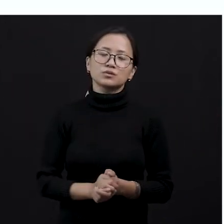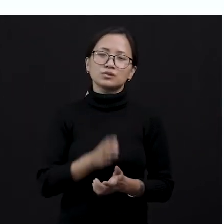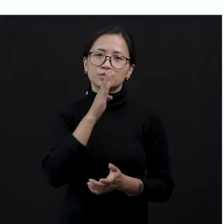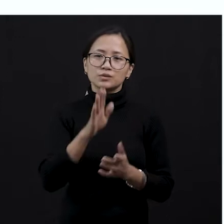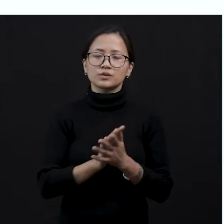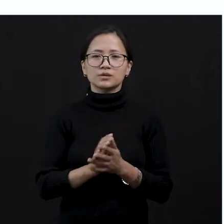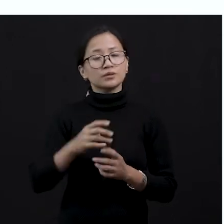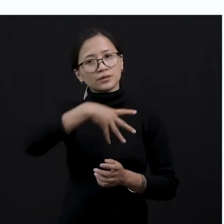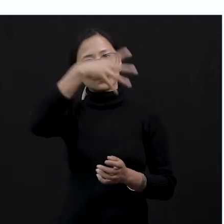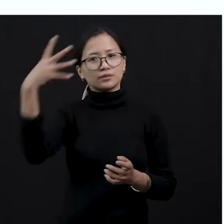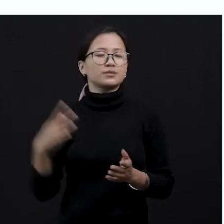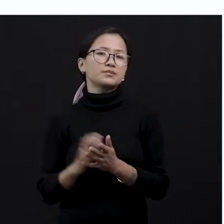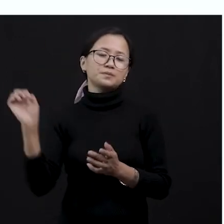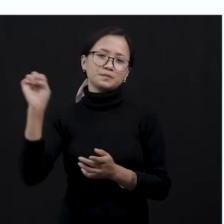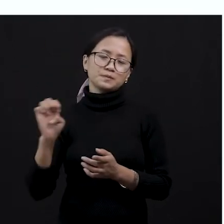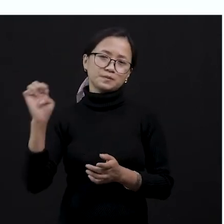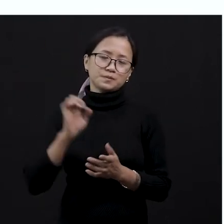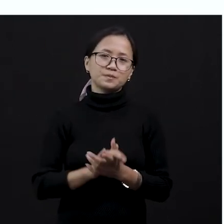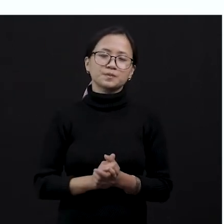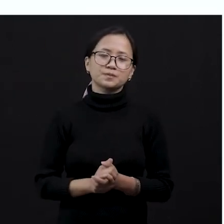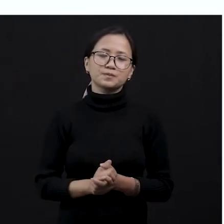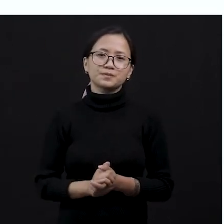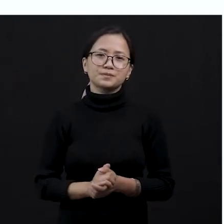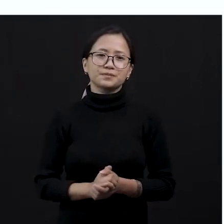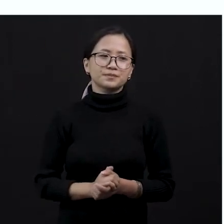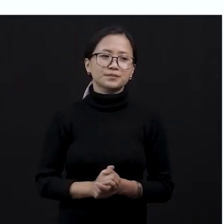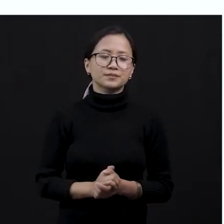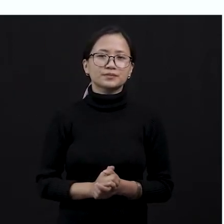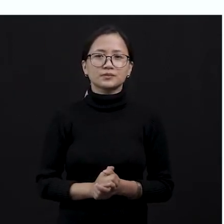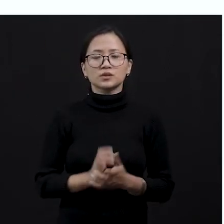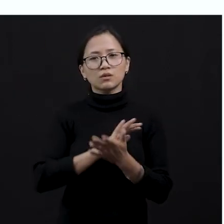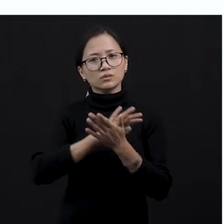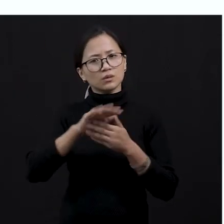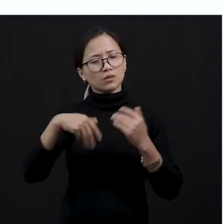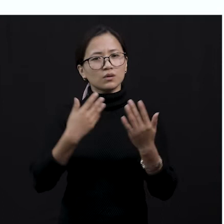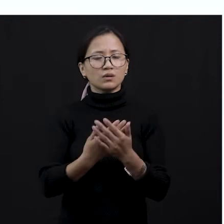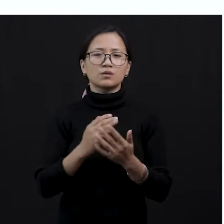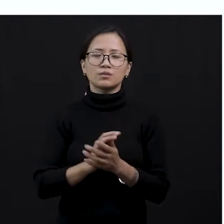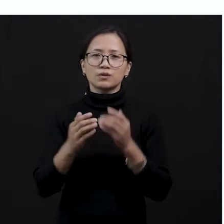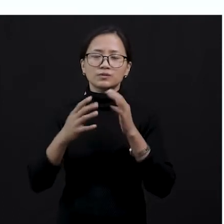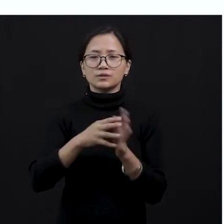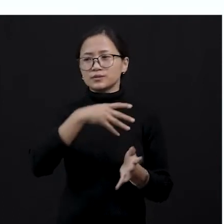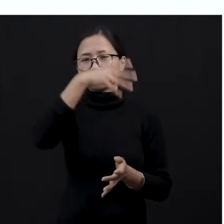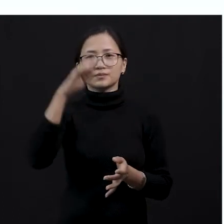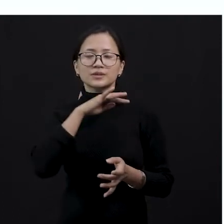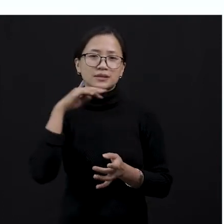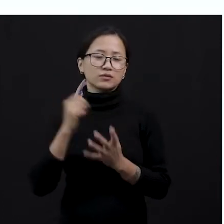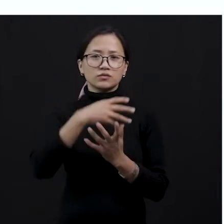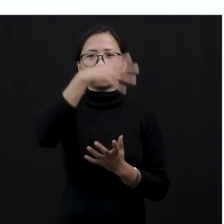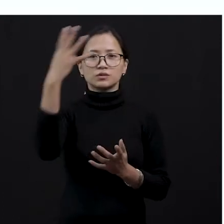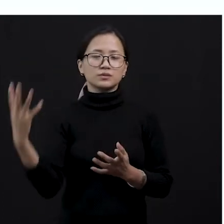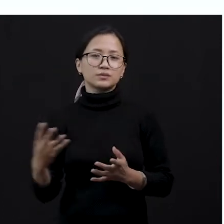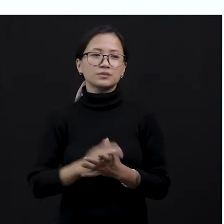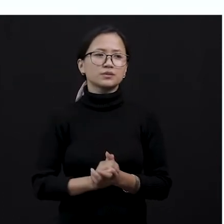want to become the rainbow forever, okay? So this is all about the rainbow, and